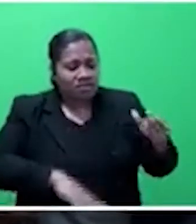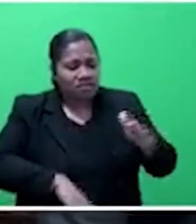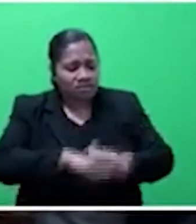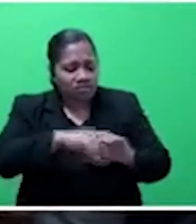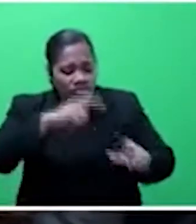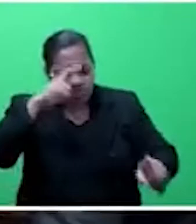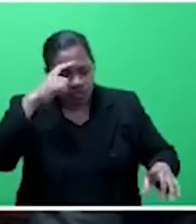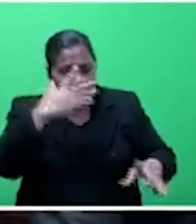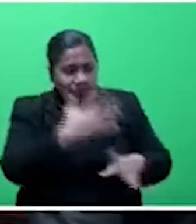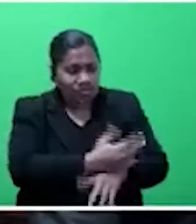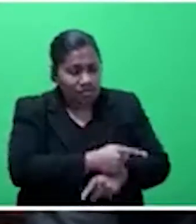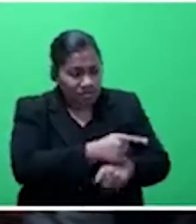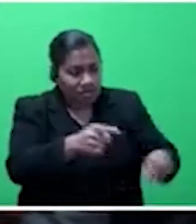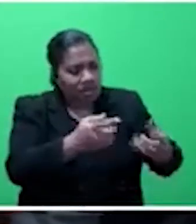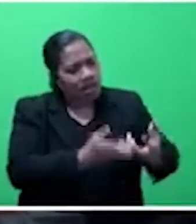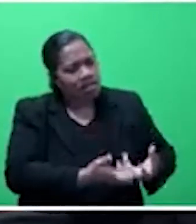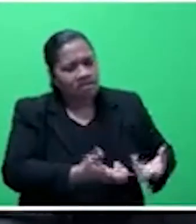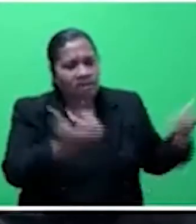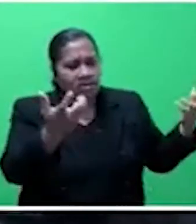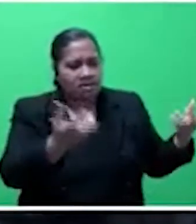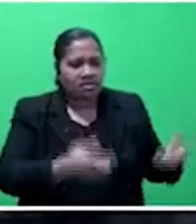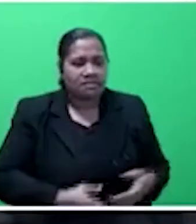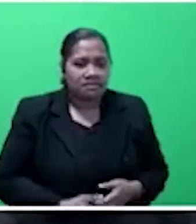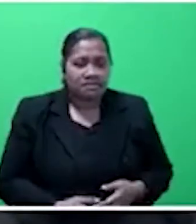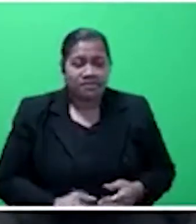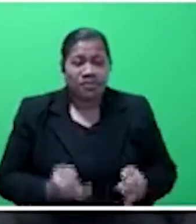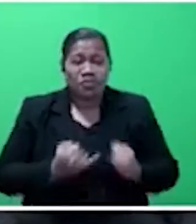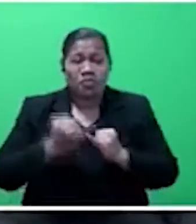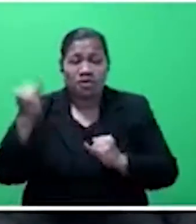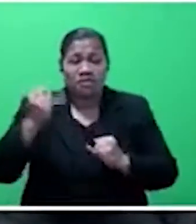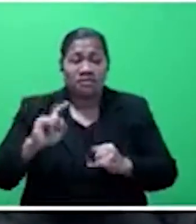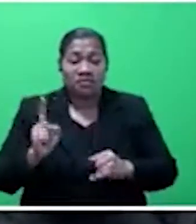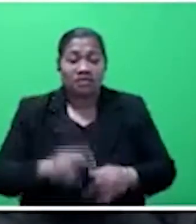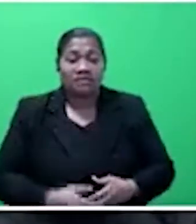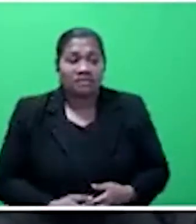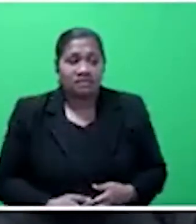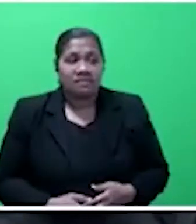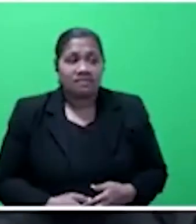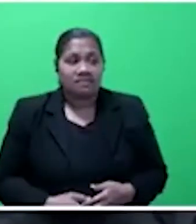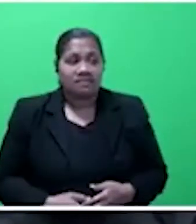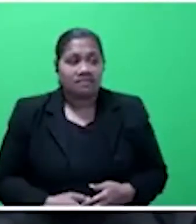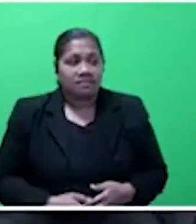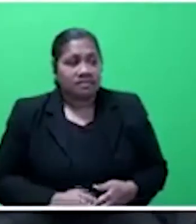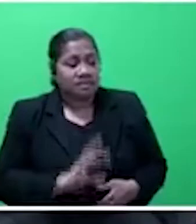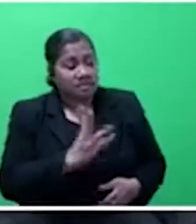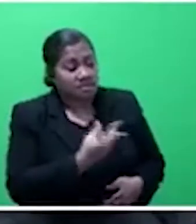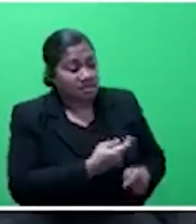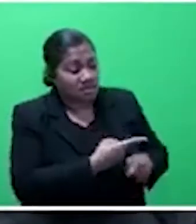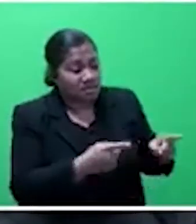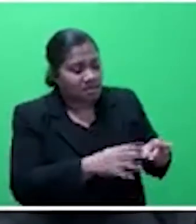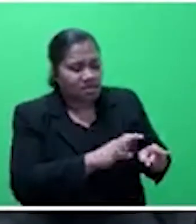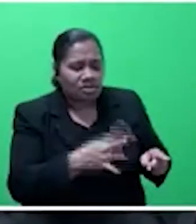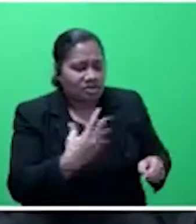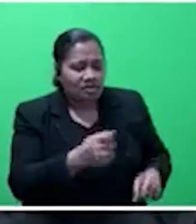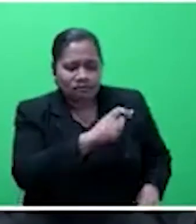divided, and the worst thing is that they don't have any trust in each